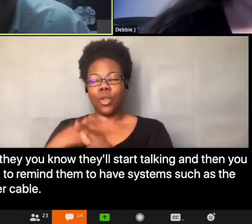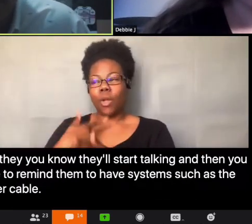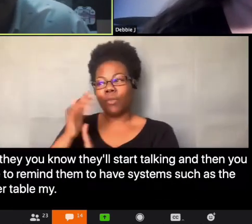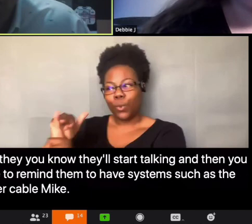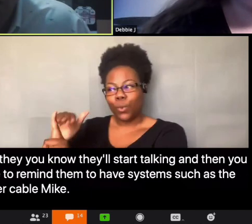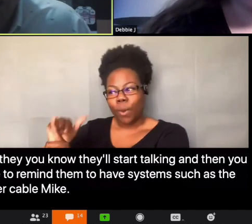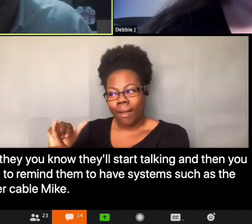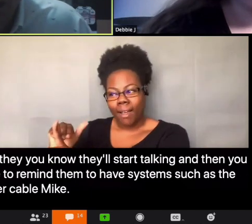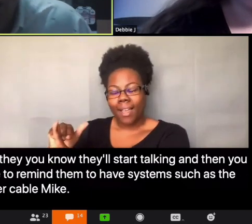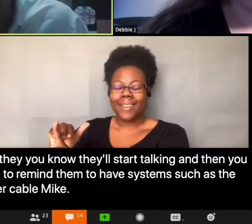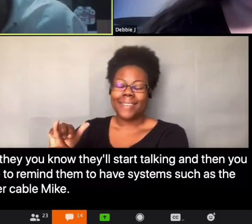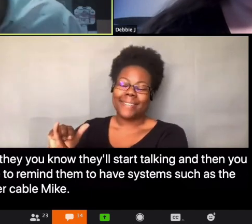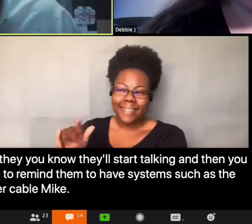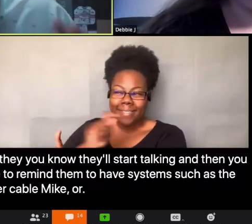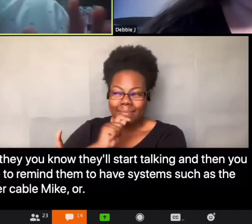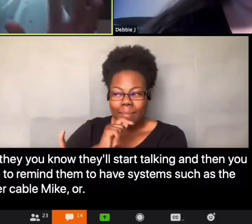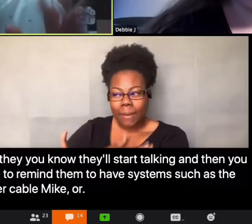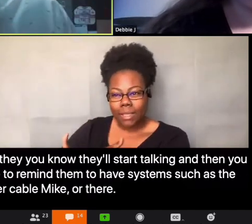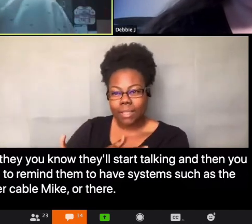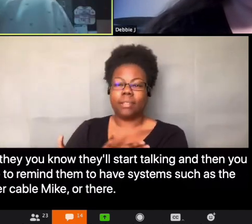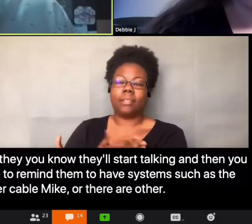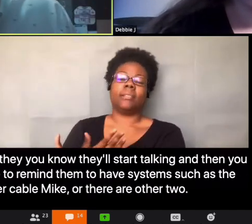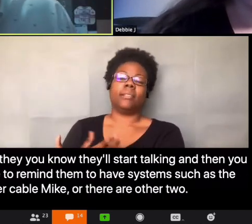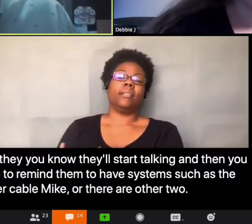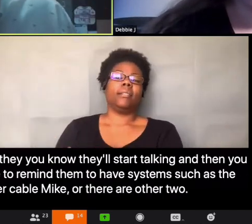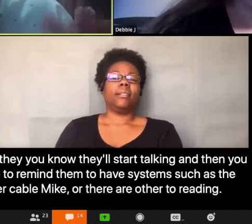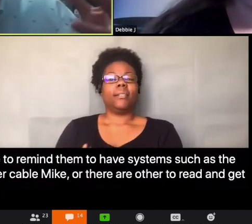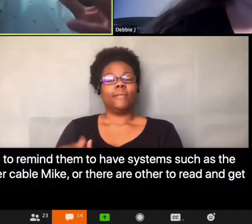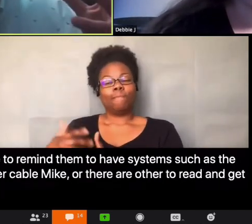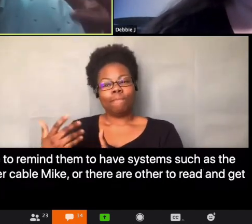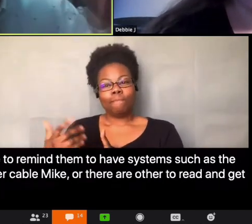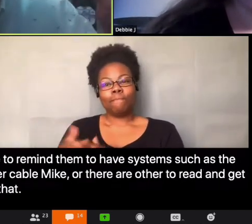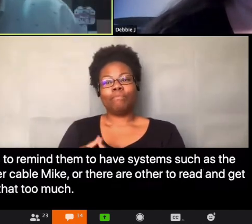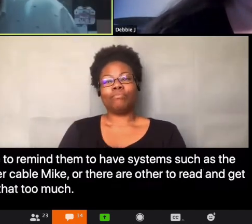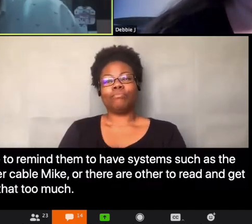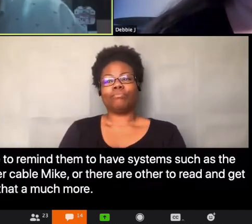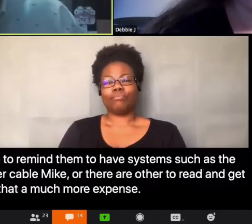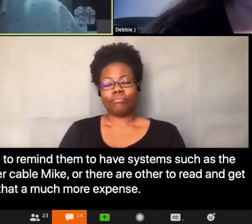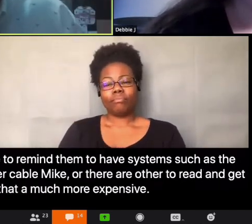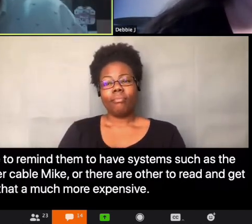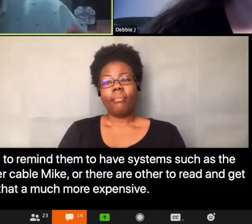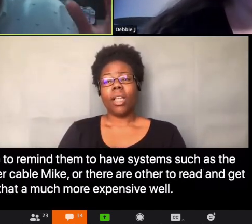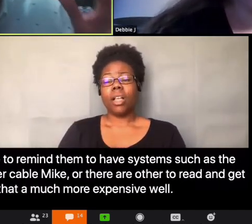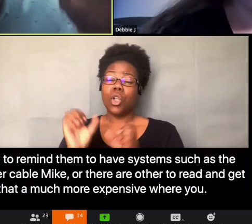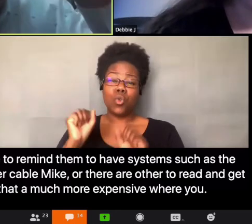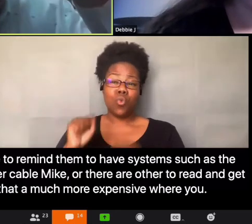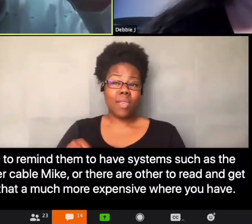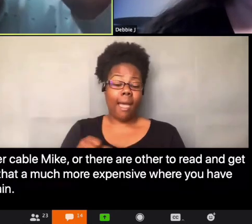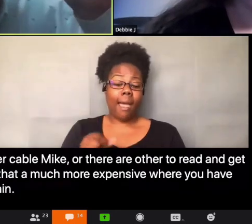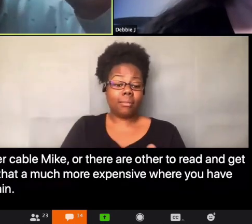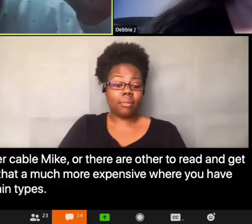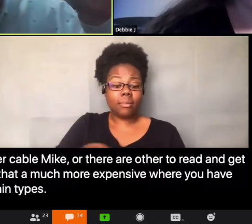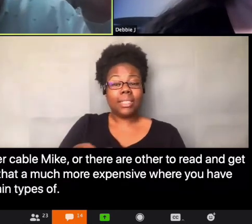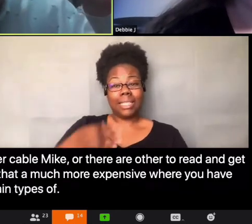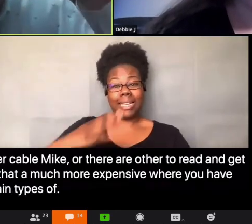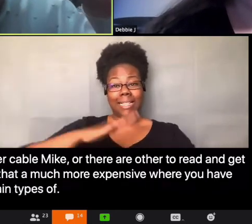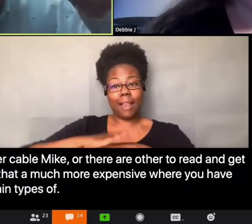mic, or there are other systems I didn't get into that are much more expensive, where you have certain types